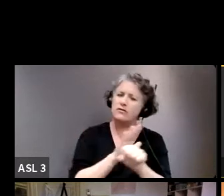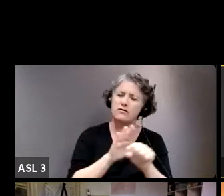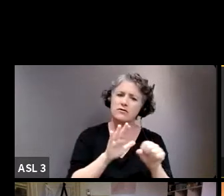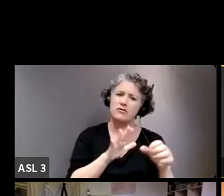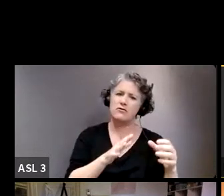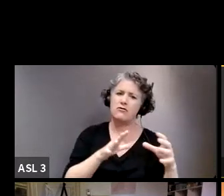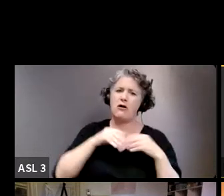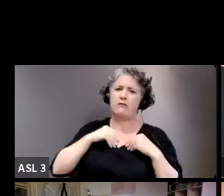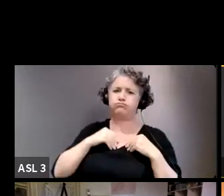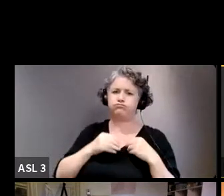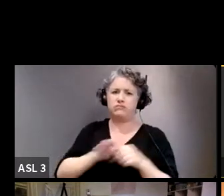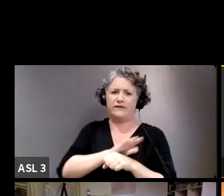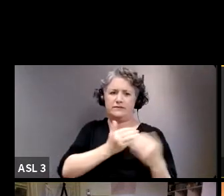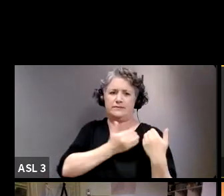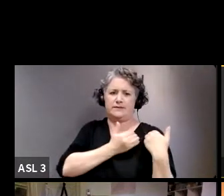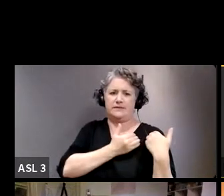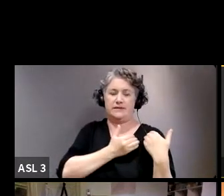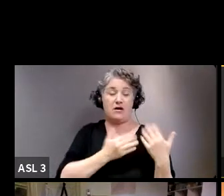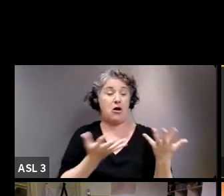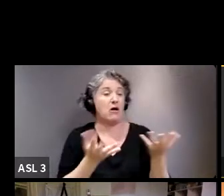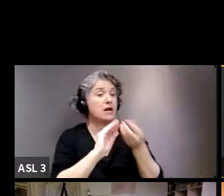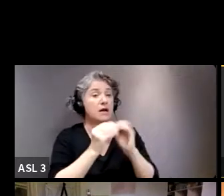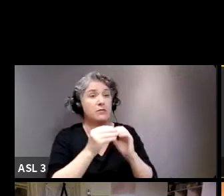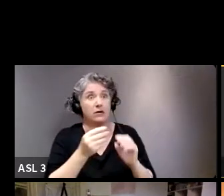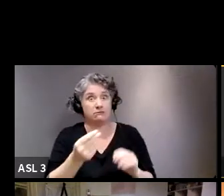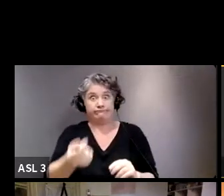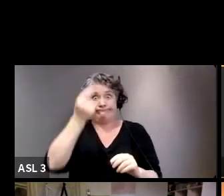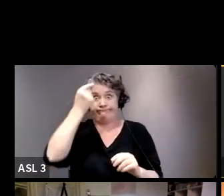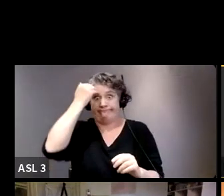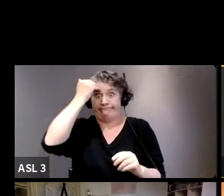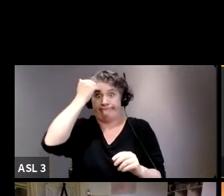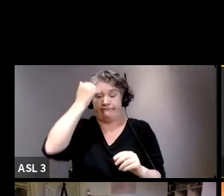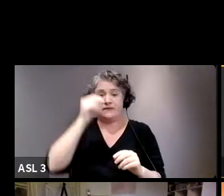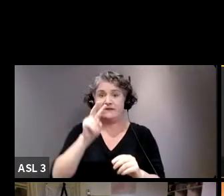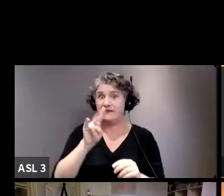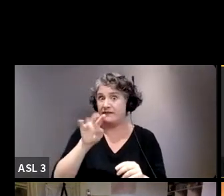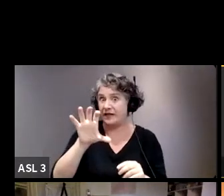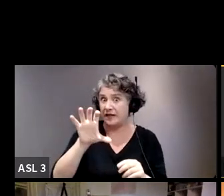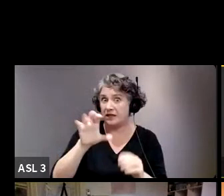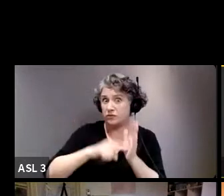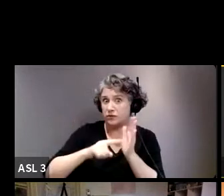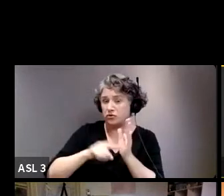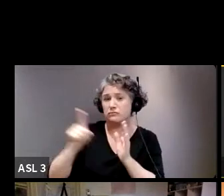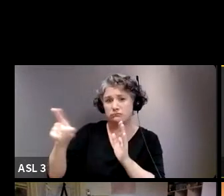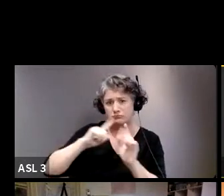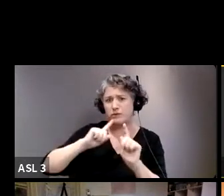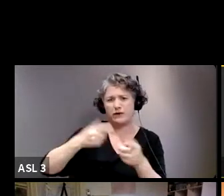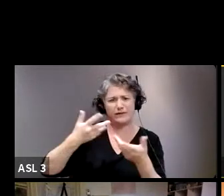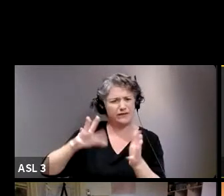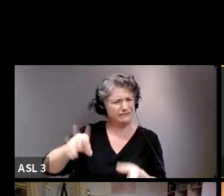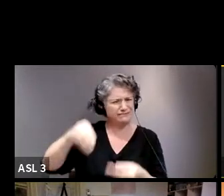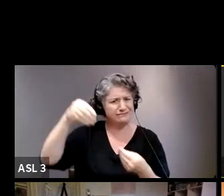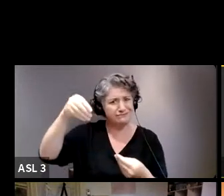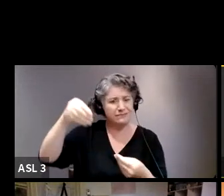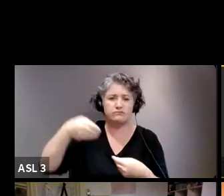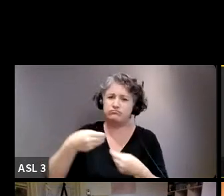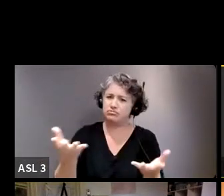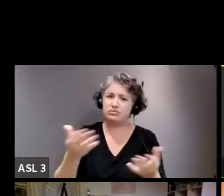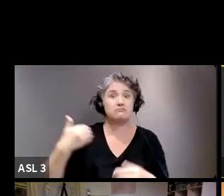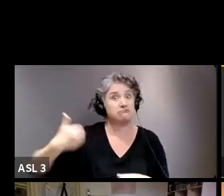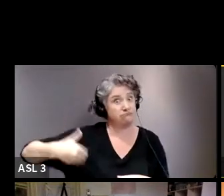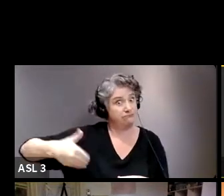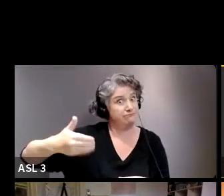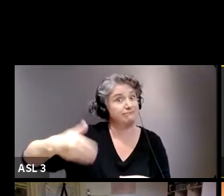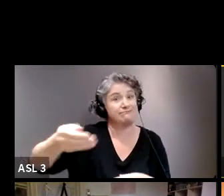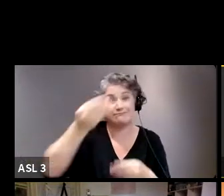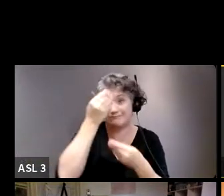um i don't know the numbers off the top of my head but vivic research did write a report that we've presented also multiple times in